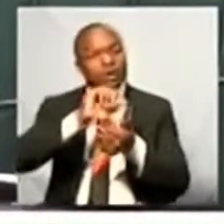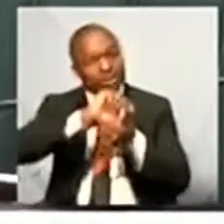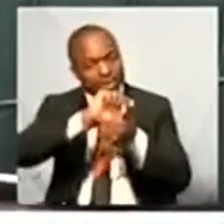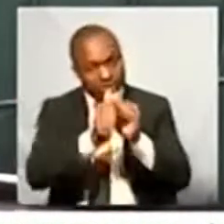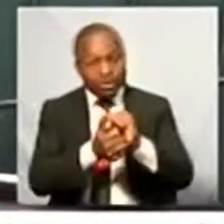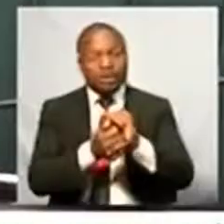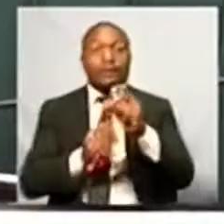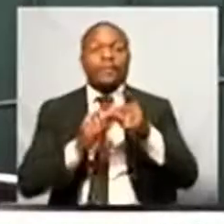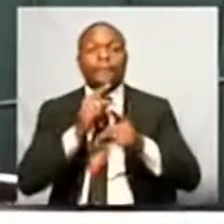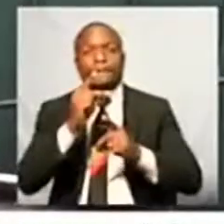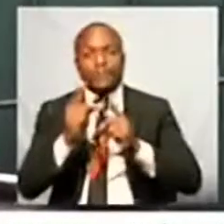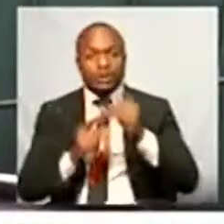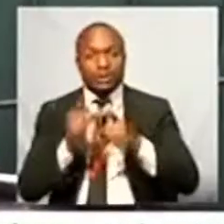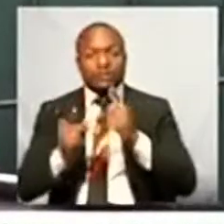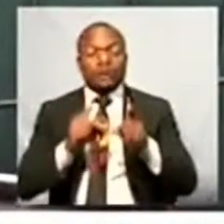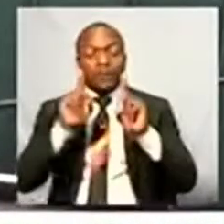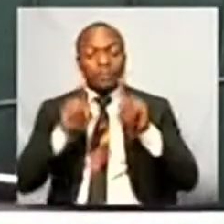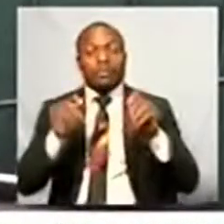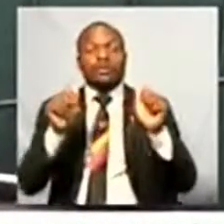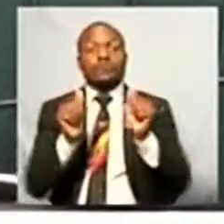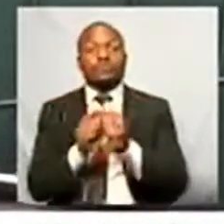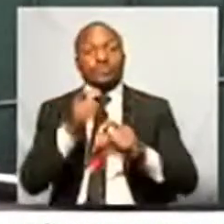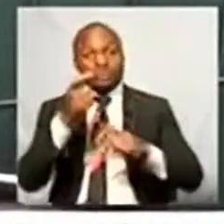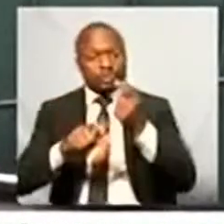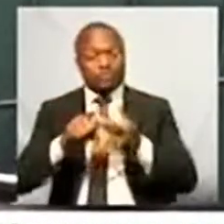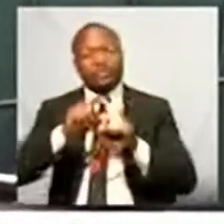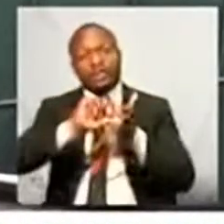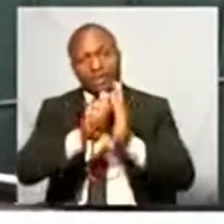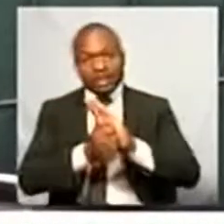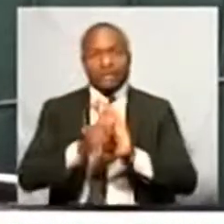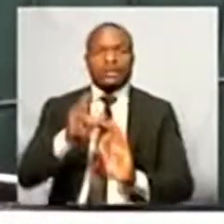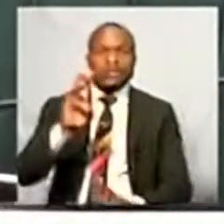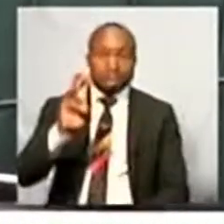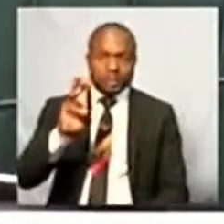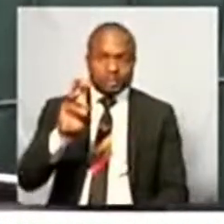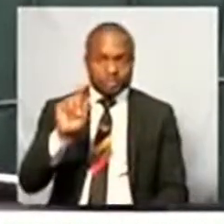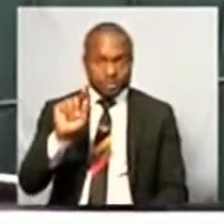of the Persons with Disabilities Act number 6 of 2012.